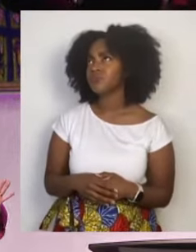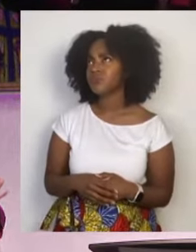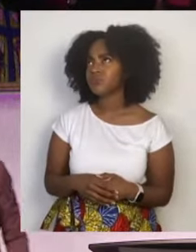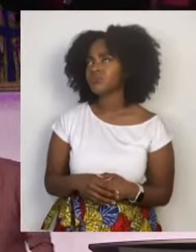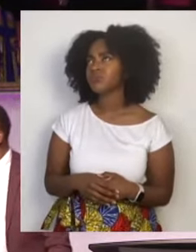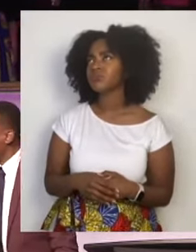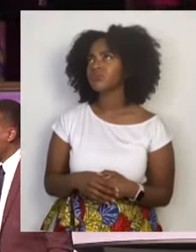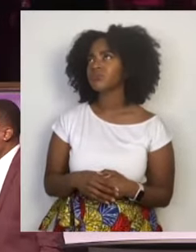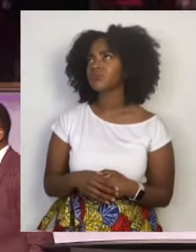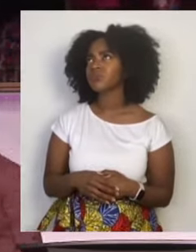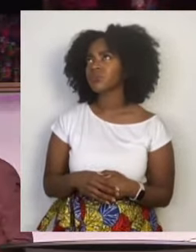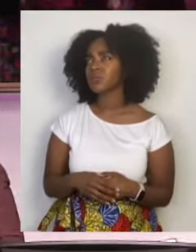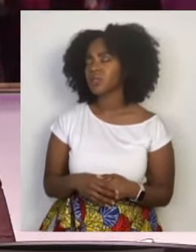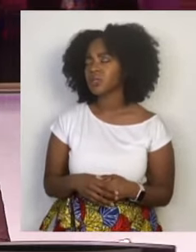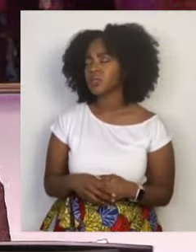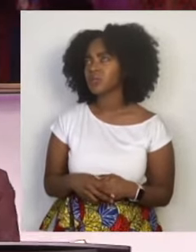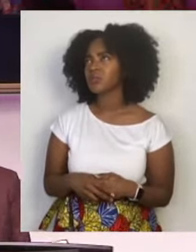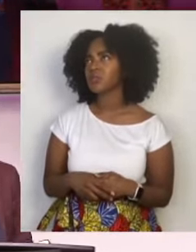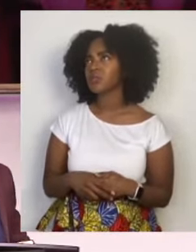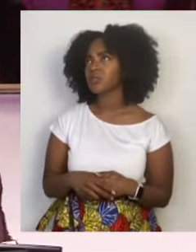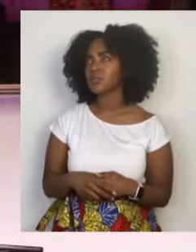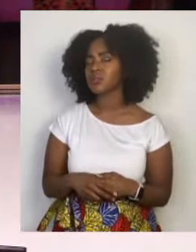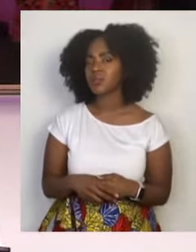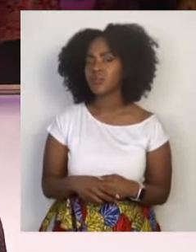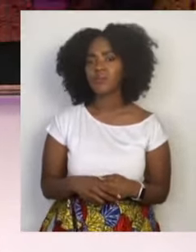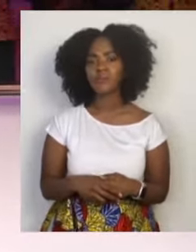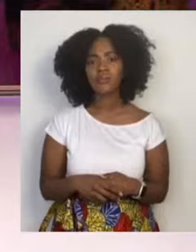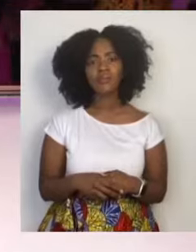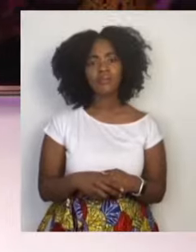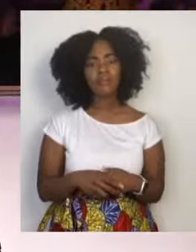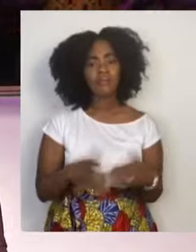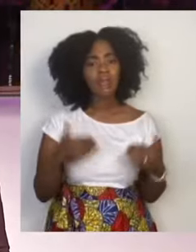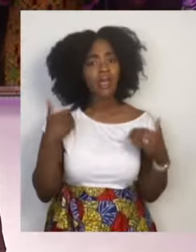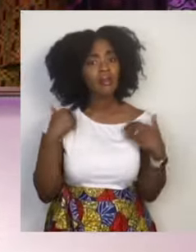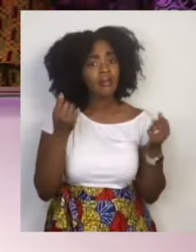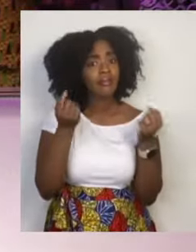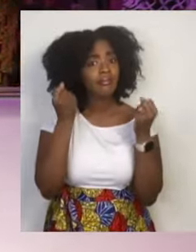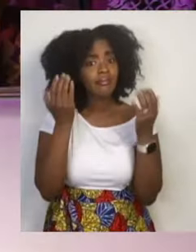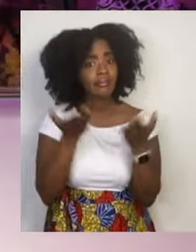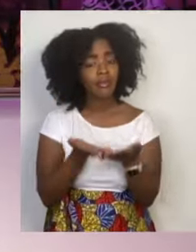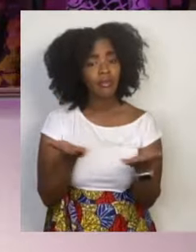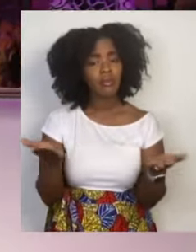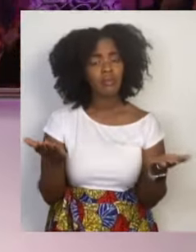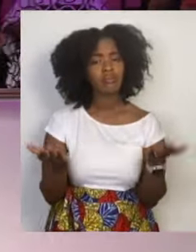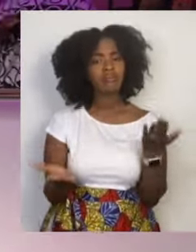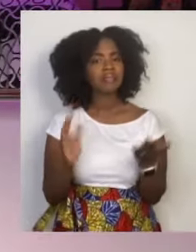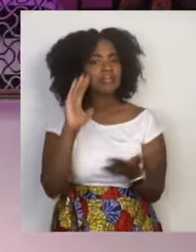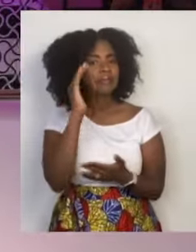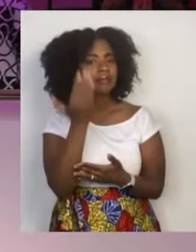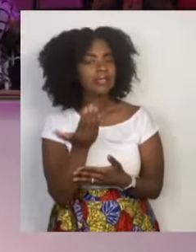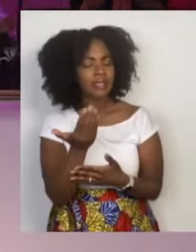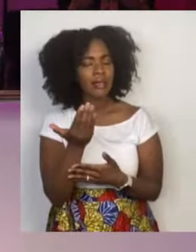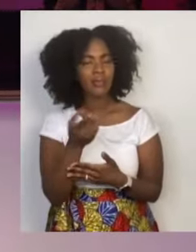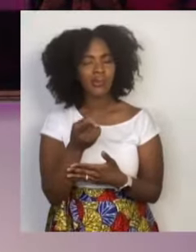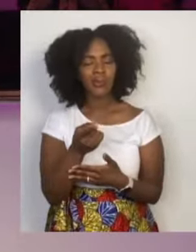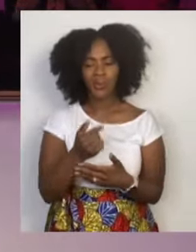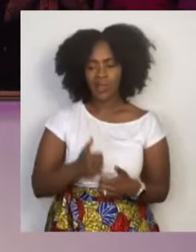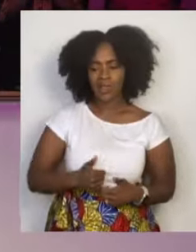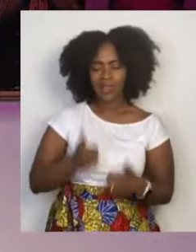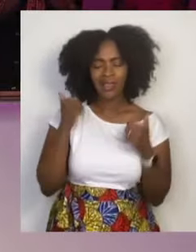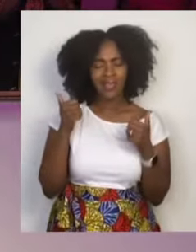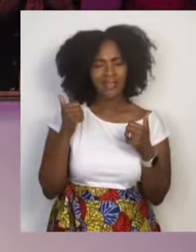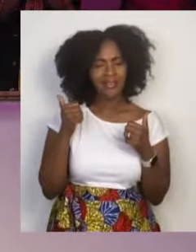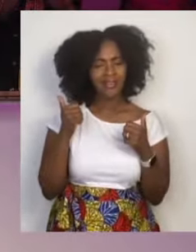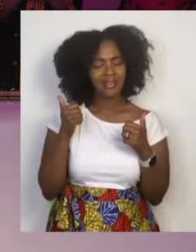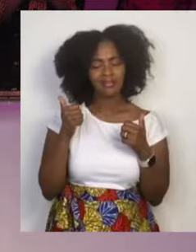There are so many of you, and it would seem that you are living in exile, that you were